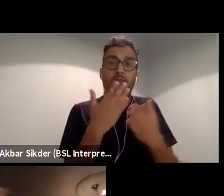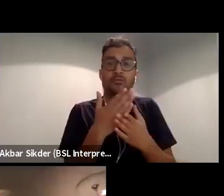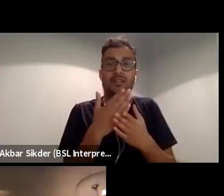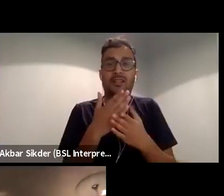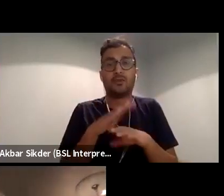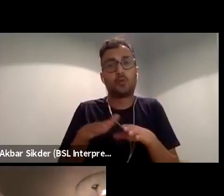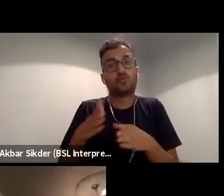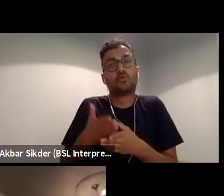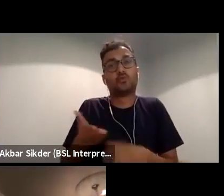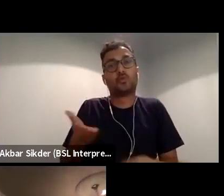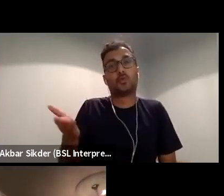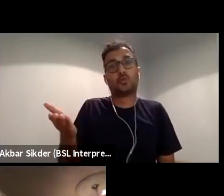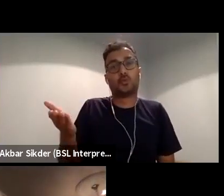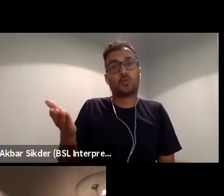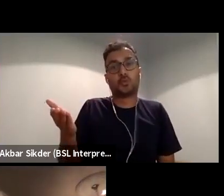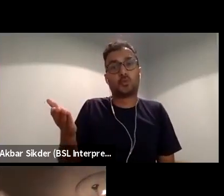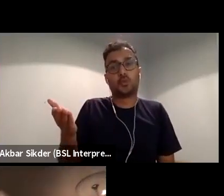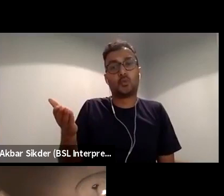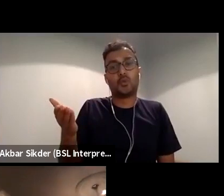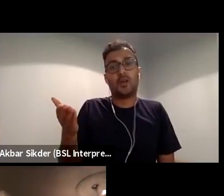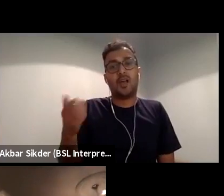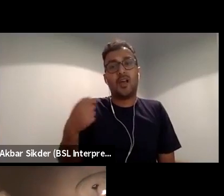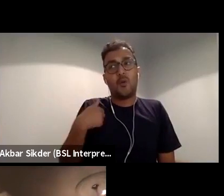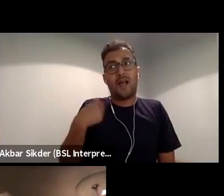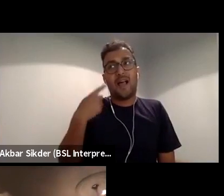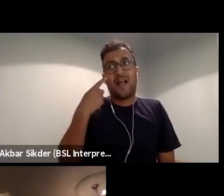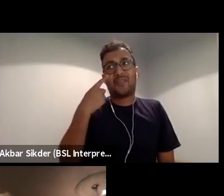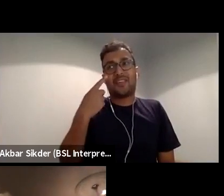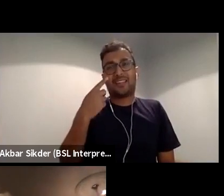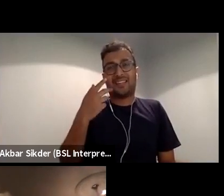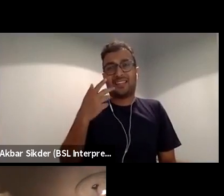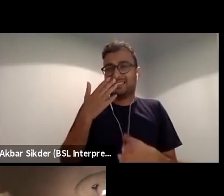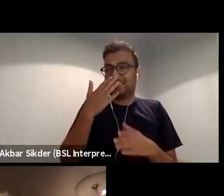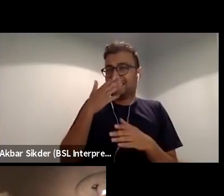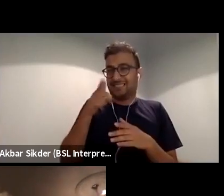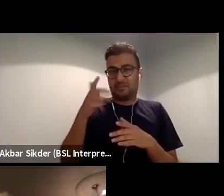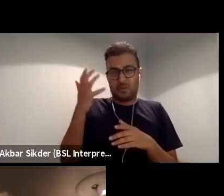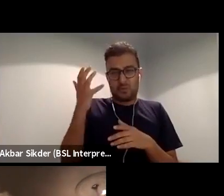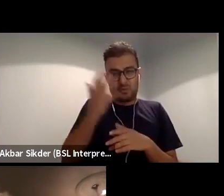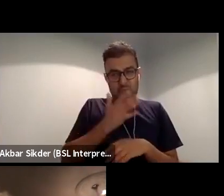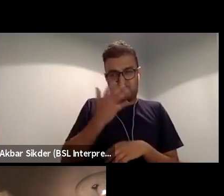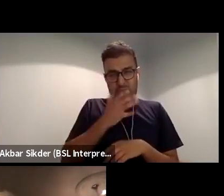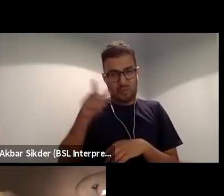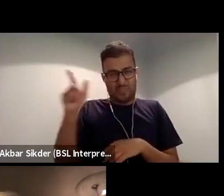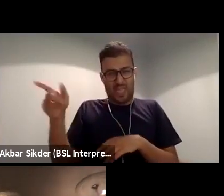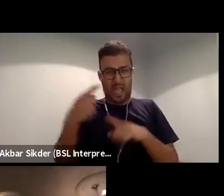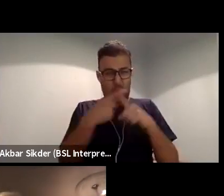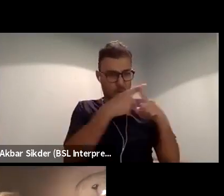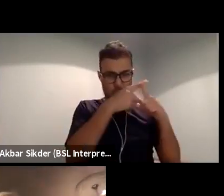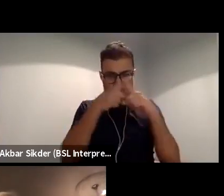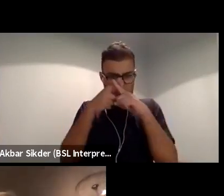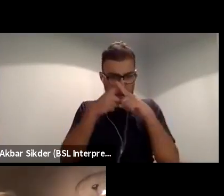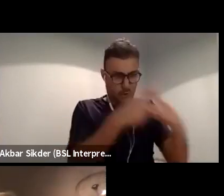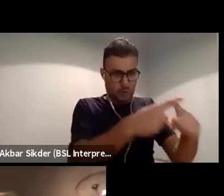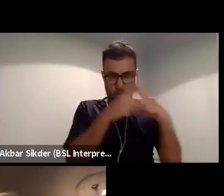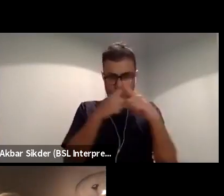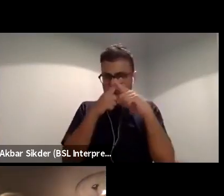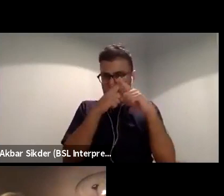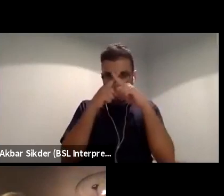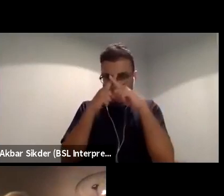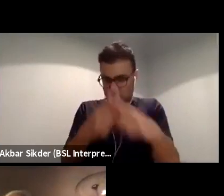sometimes very, it's very targeted. So why journalists and newspapers seem